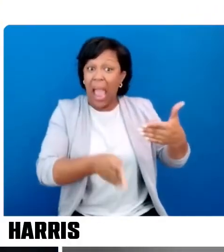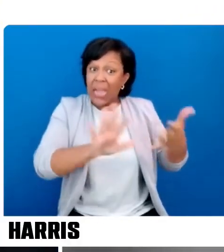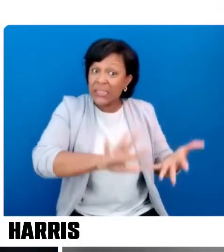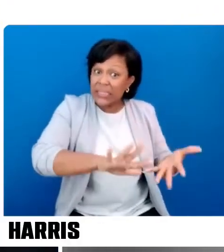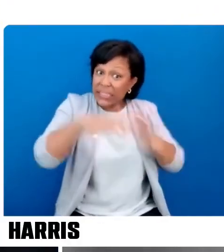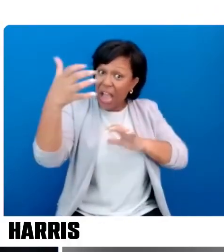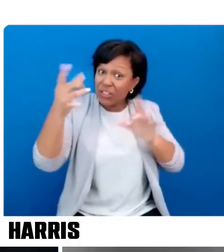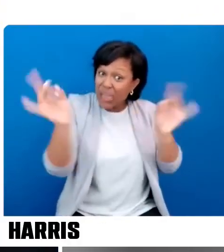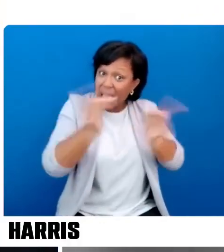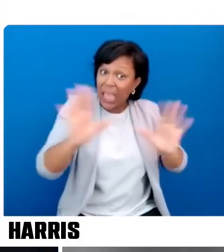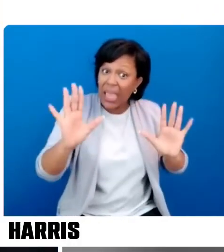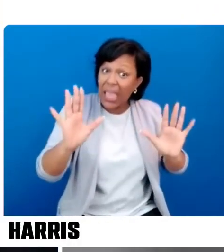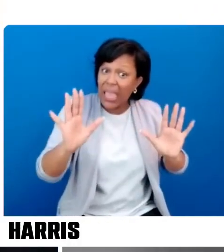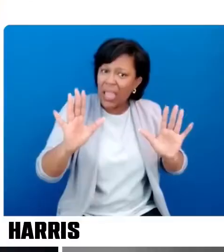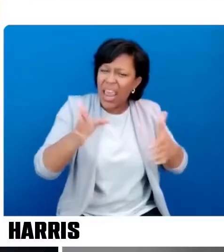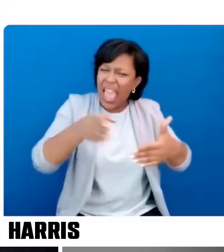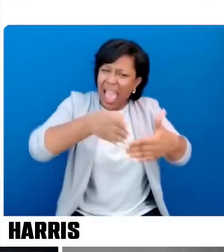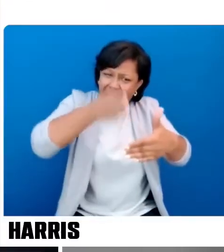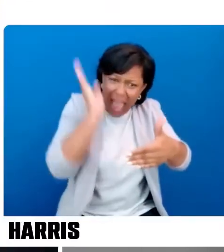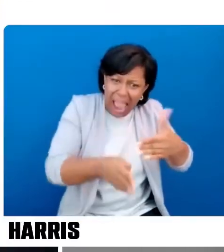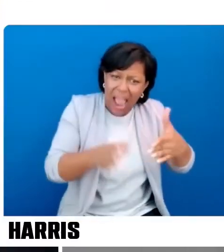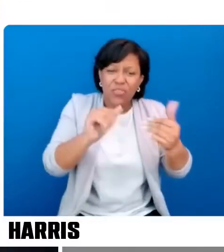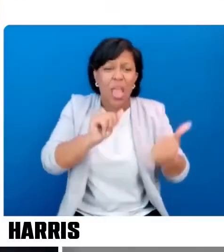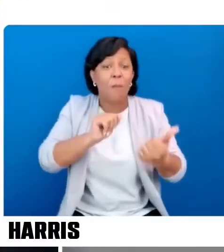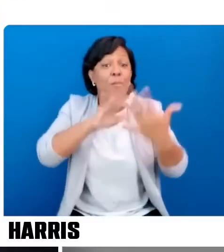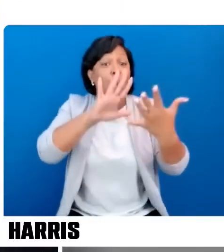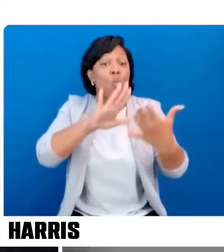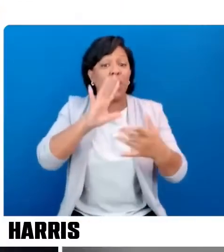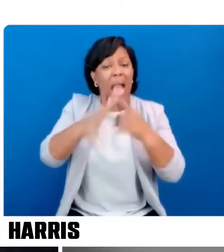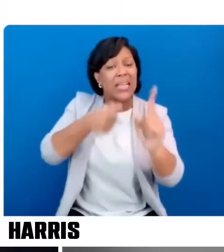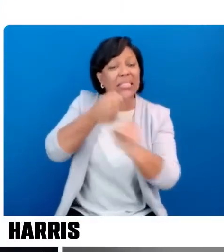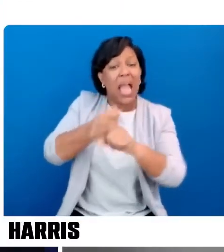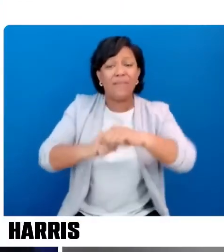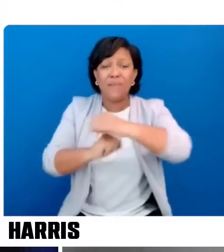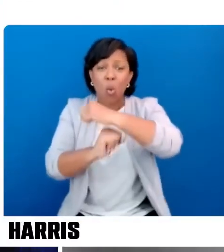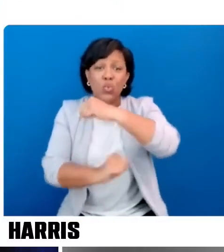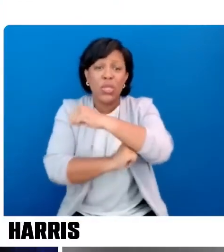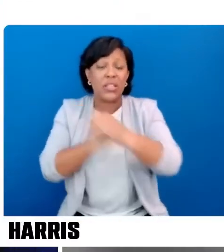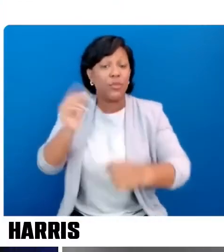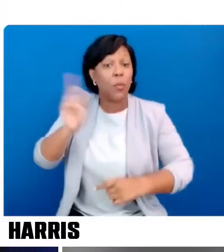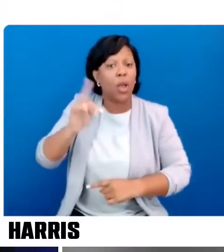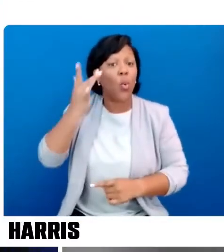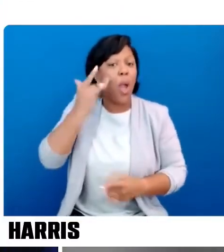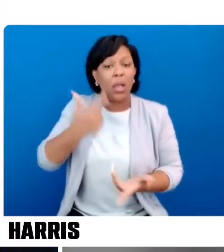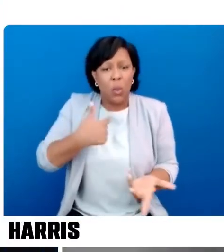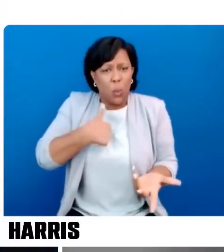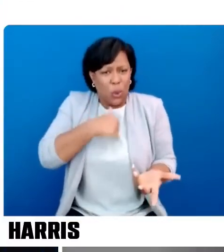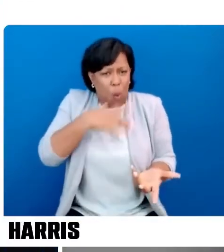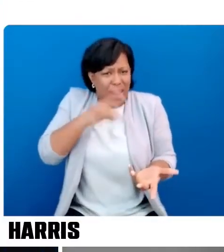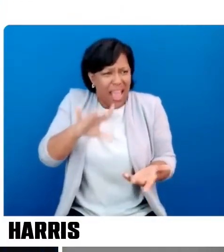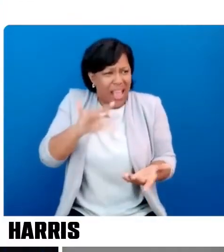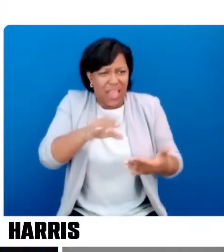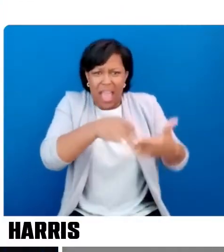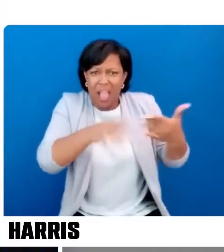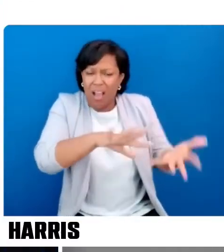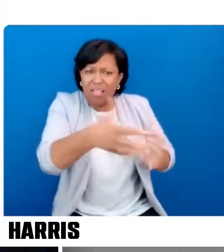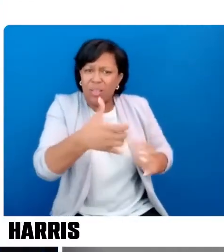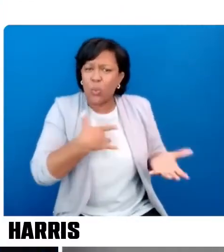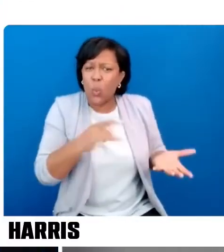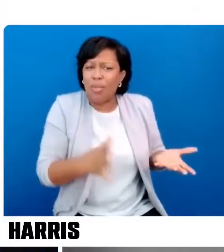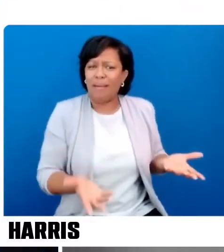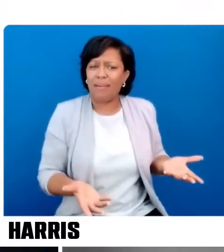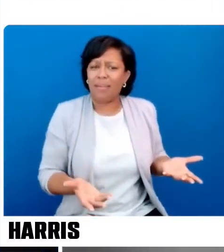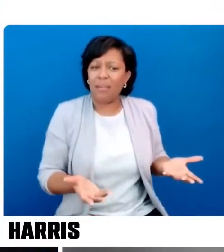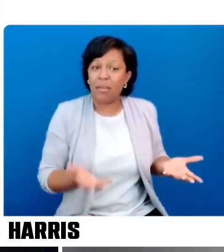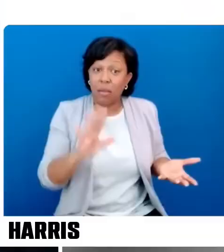the foundations of our democracy because you don't like the outcome. And be clear on that point. Donald Trump, the